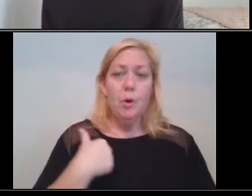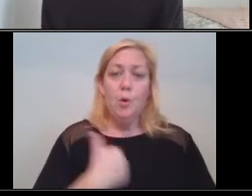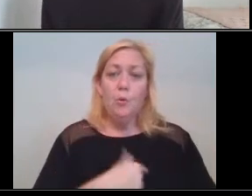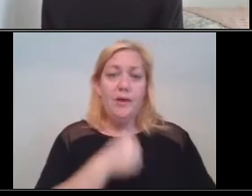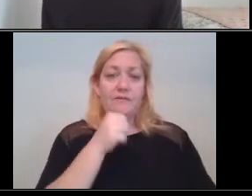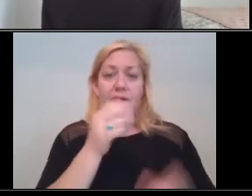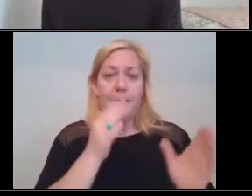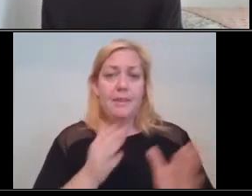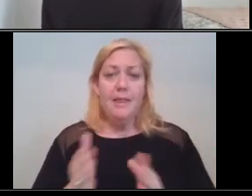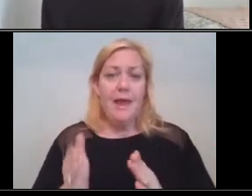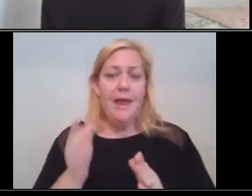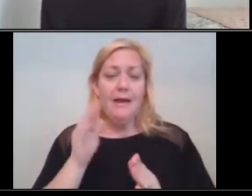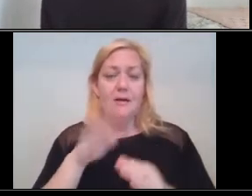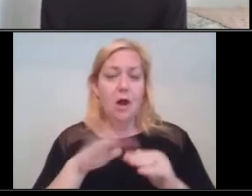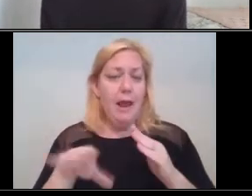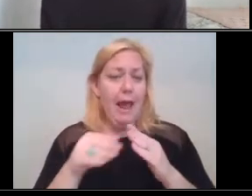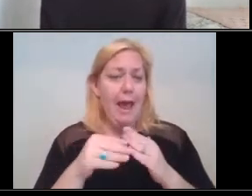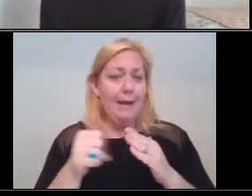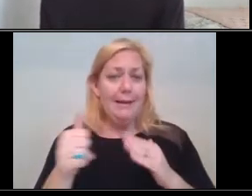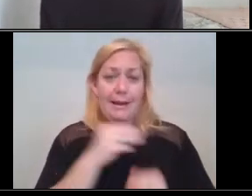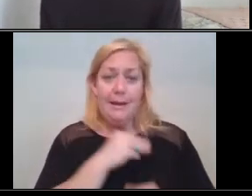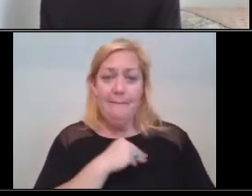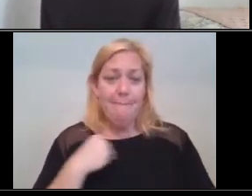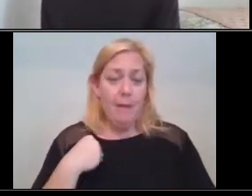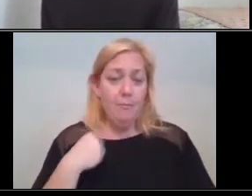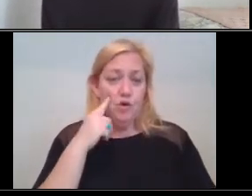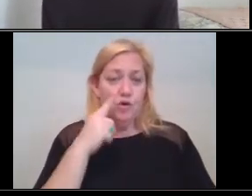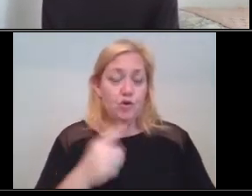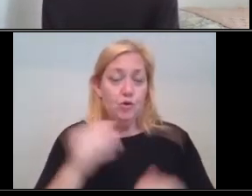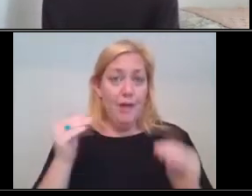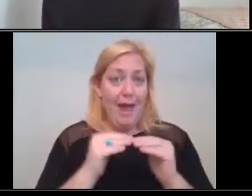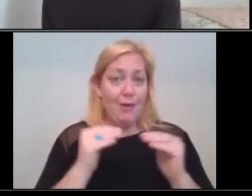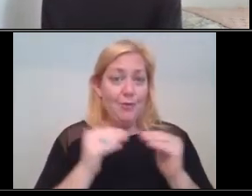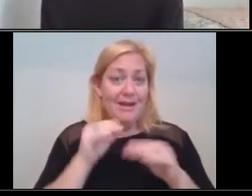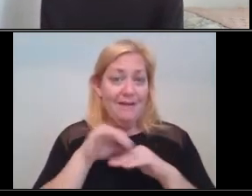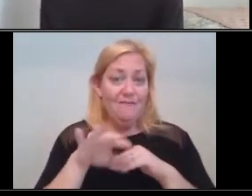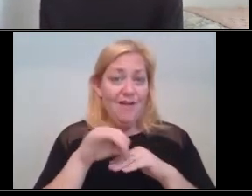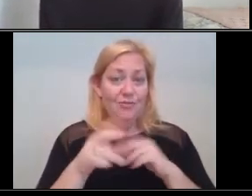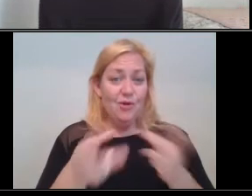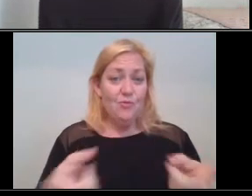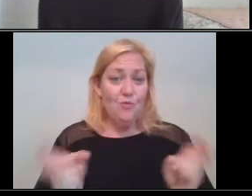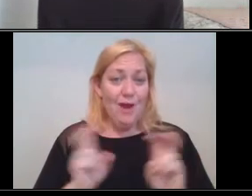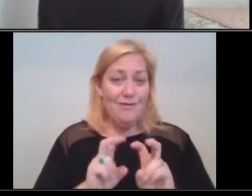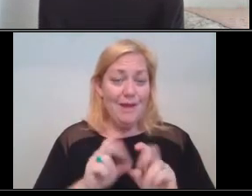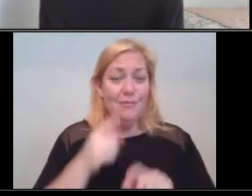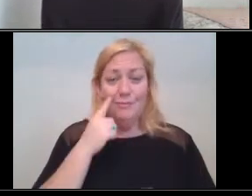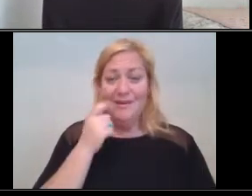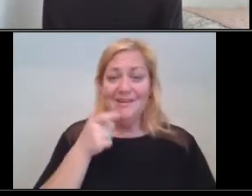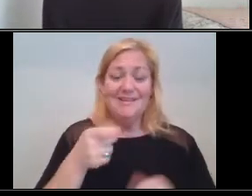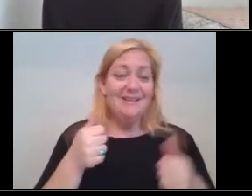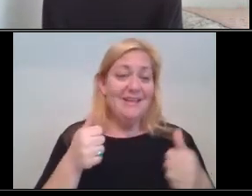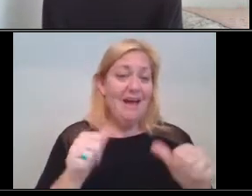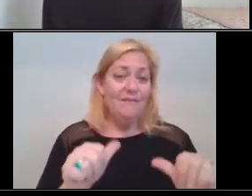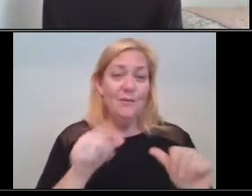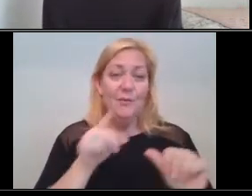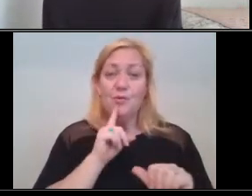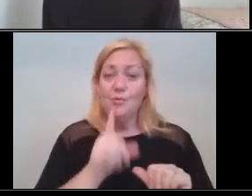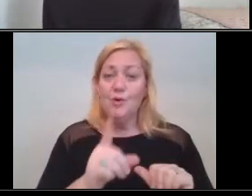planned on adding any members to the Equity Advisory Roundtable because this effort is pretty